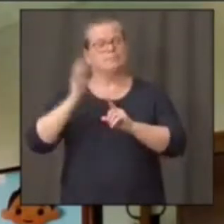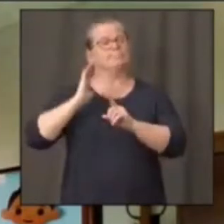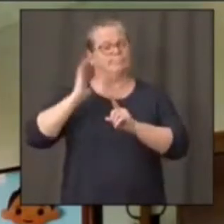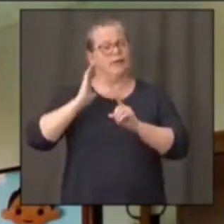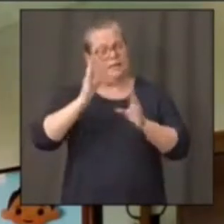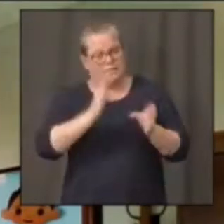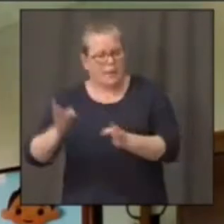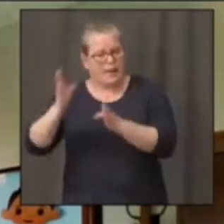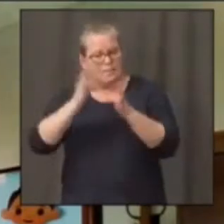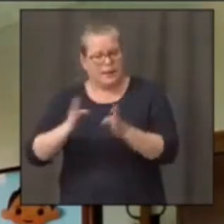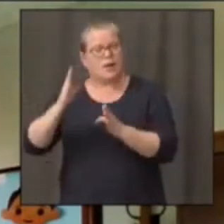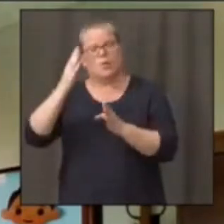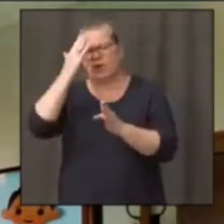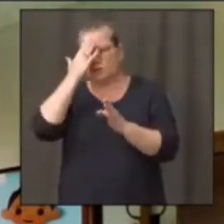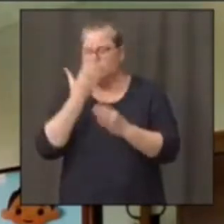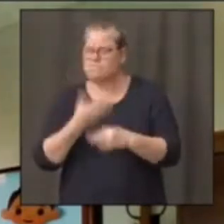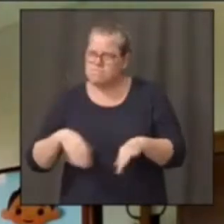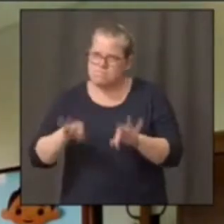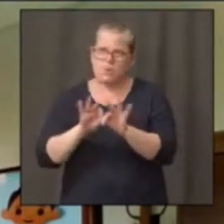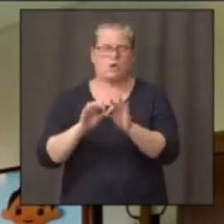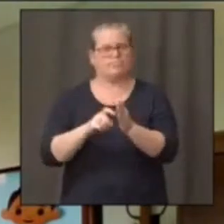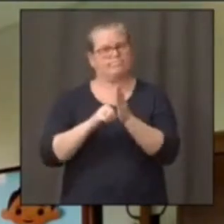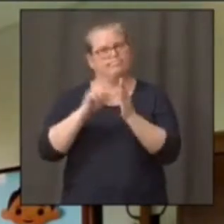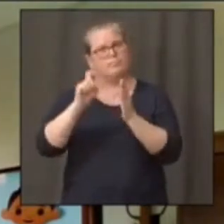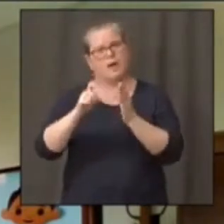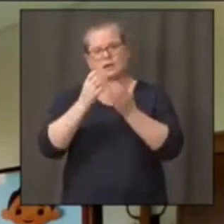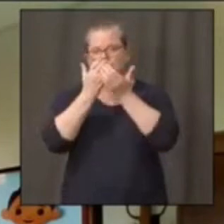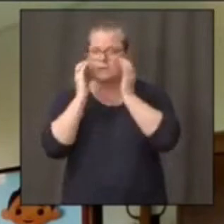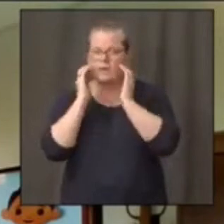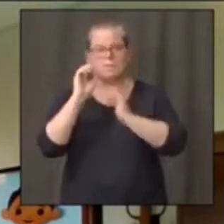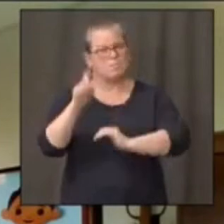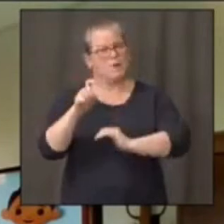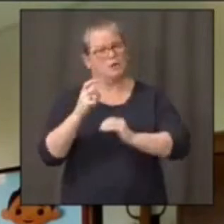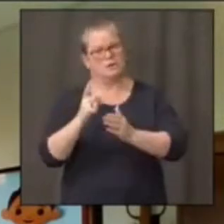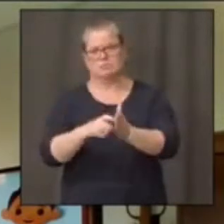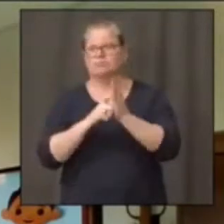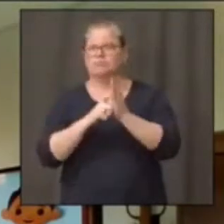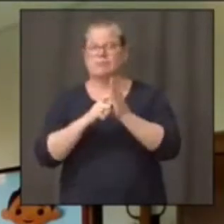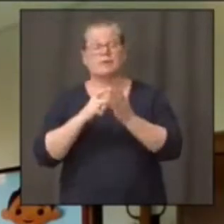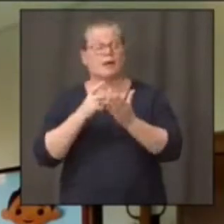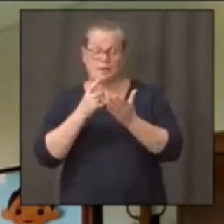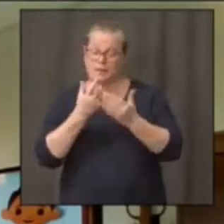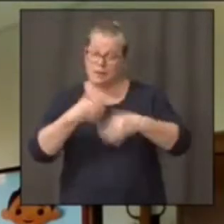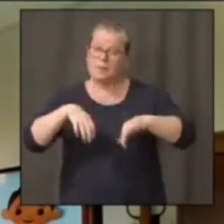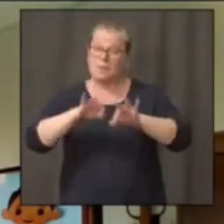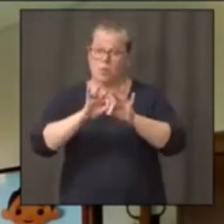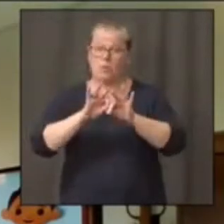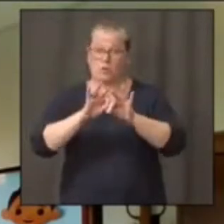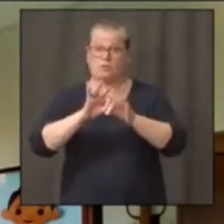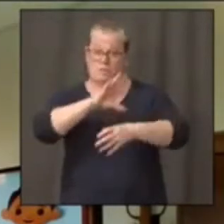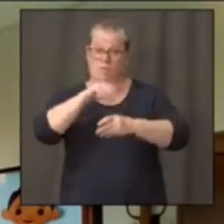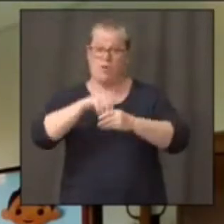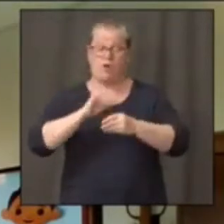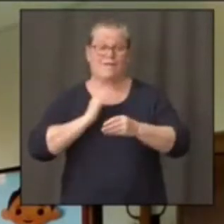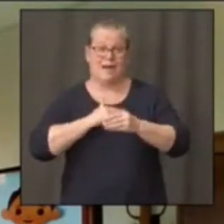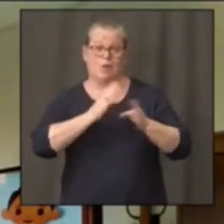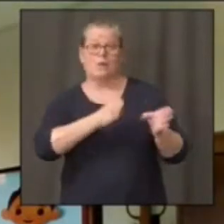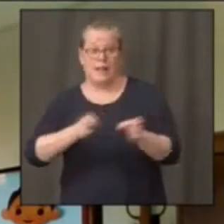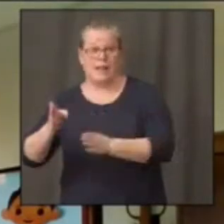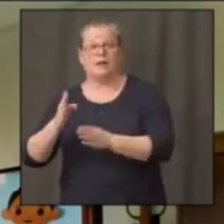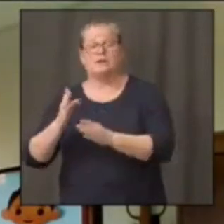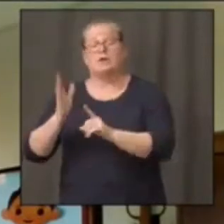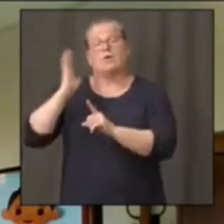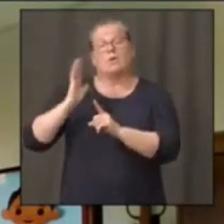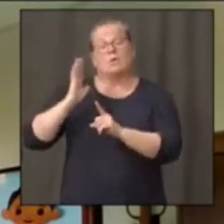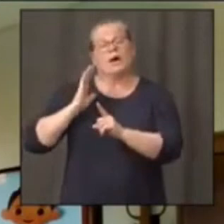critical component to it, and the use of facial coverings is a big part of the plan. It's something that, as the plan was being developed,